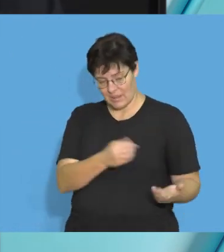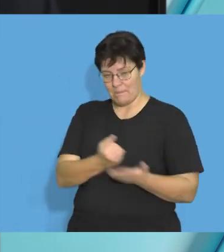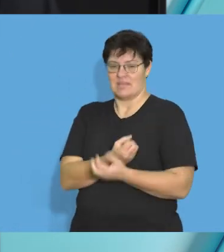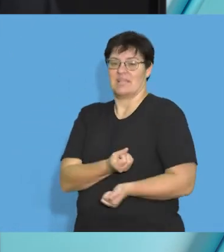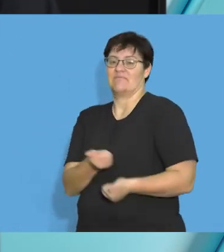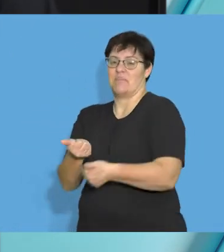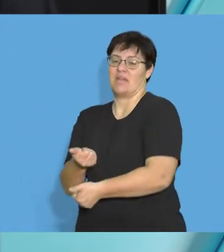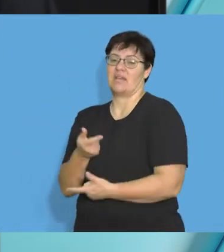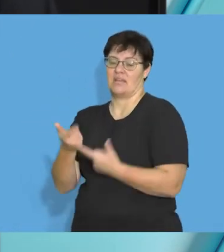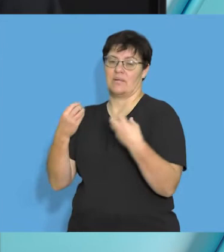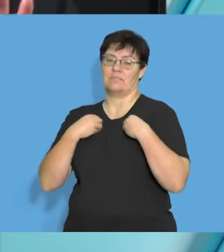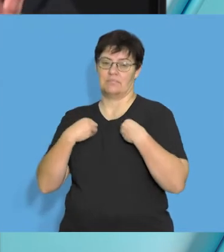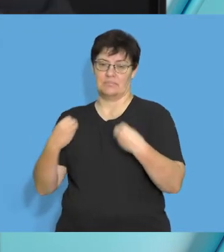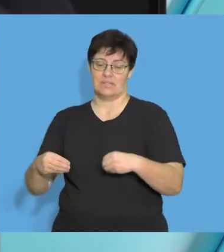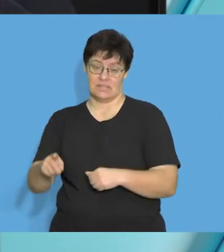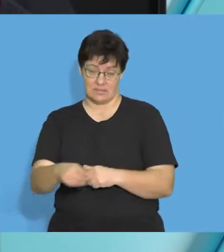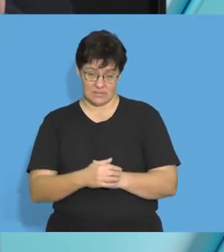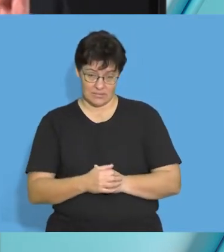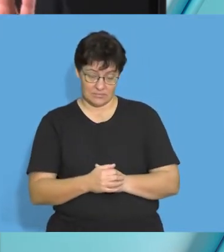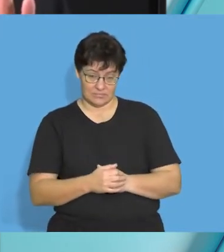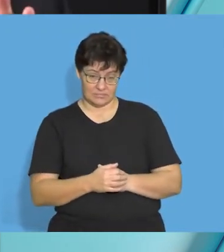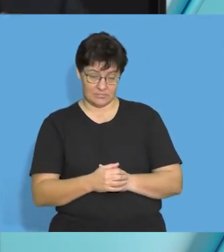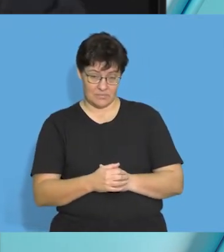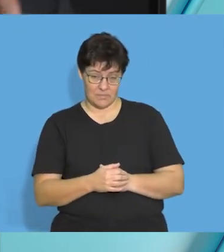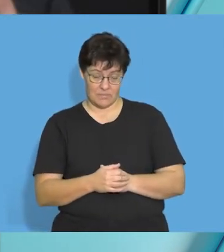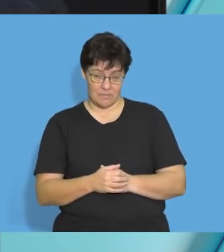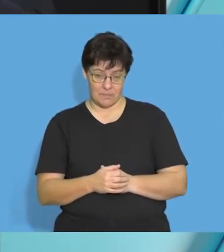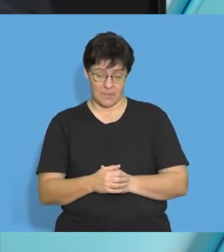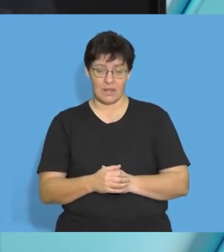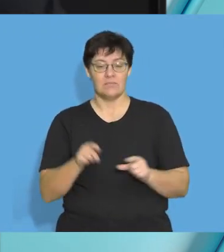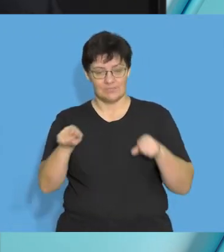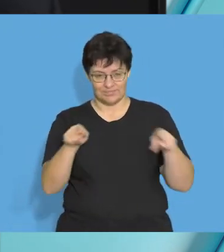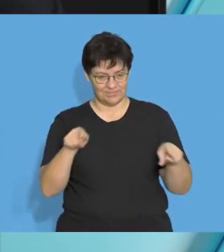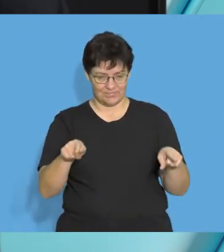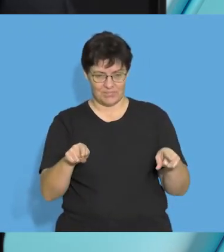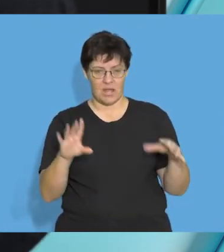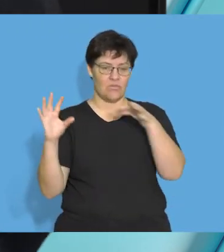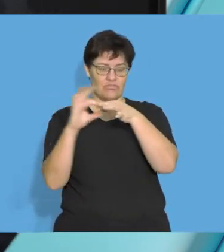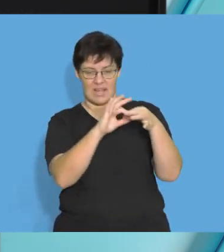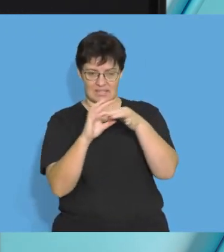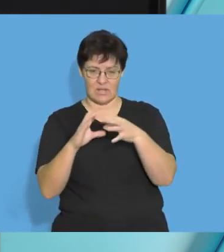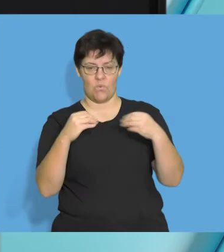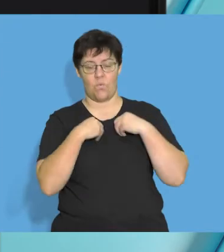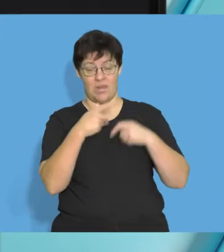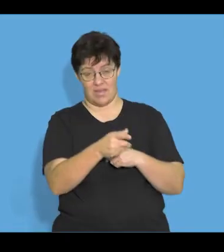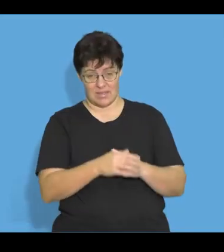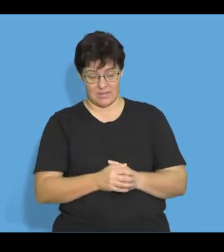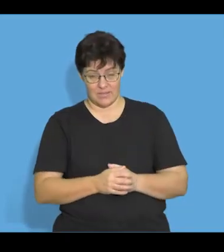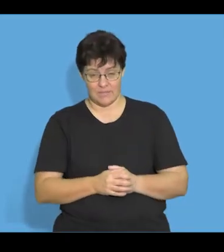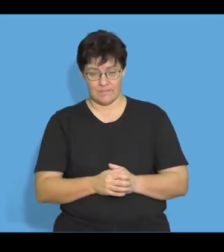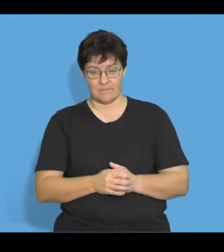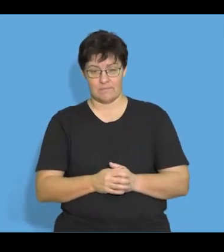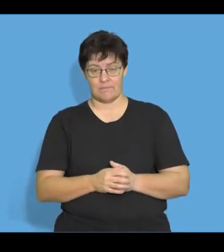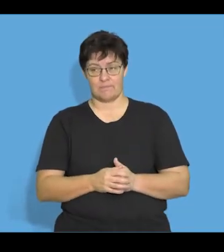owner owes the business. Two distinct accounts, both relating to the owner. Right.